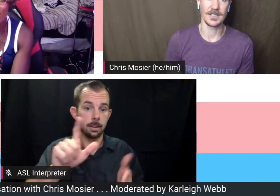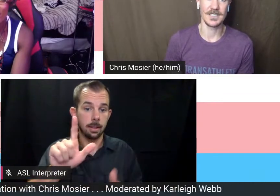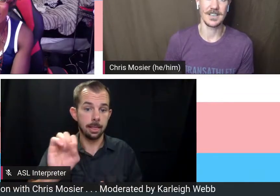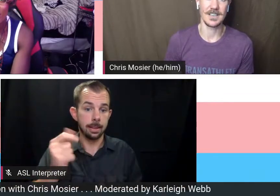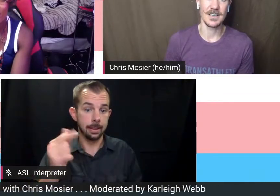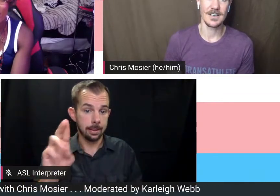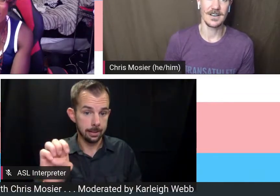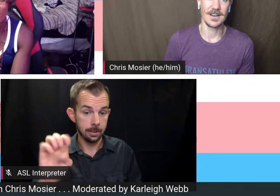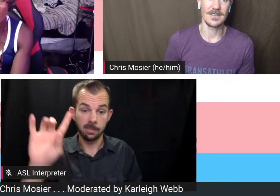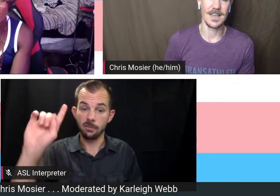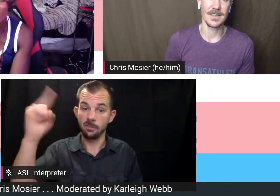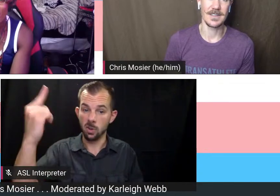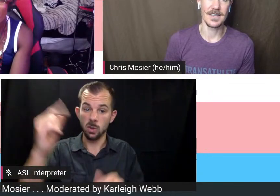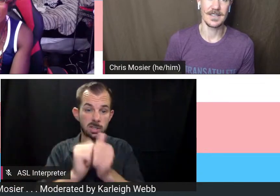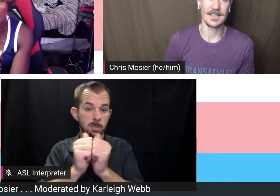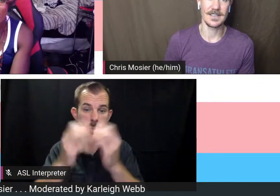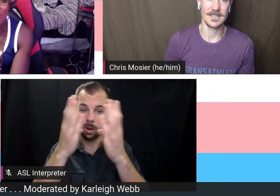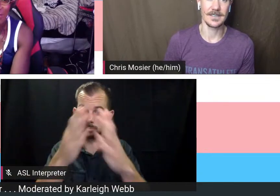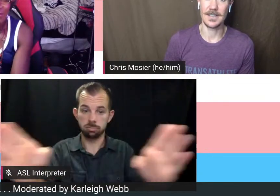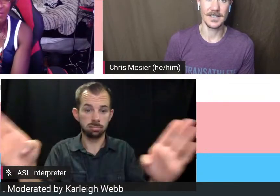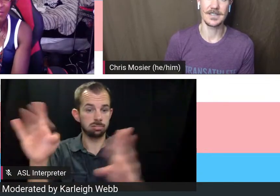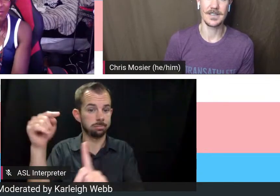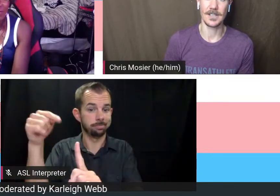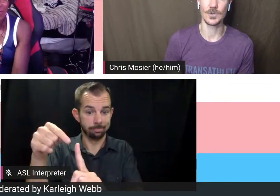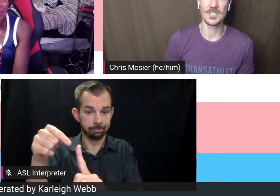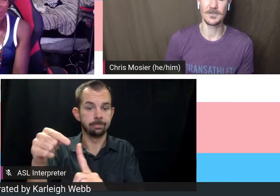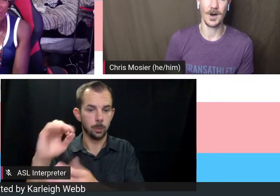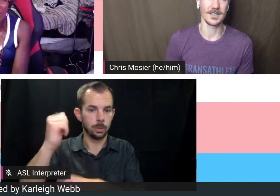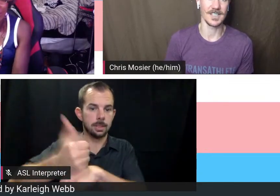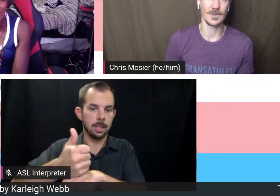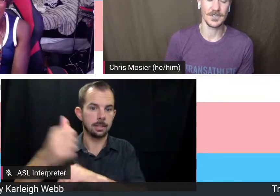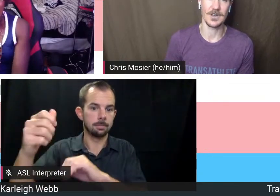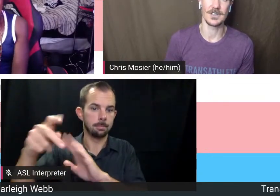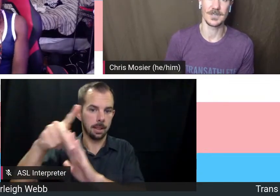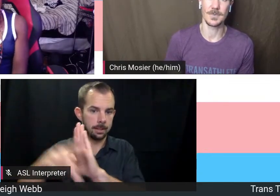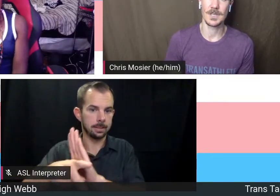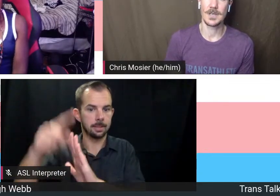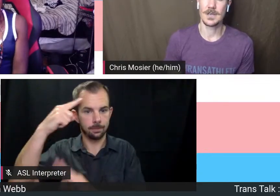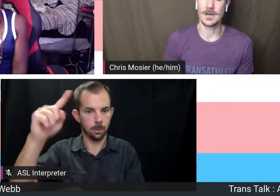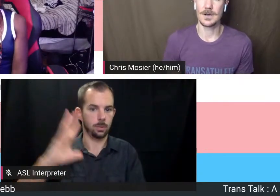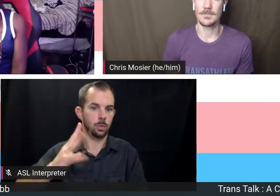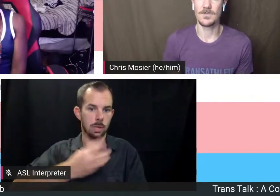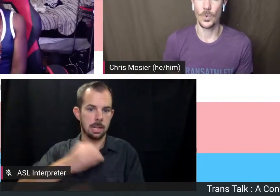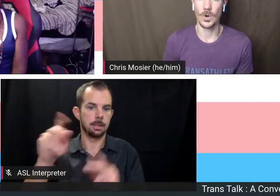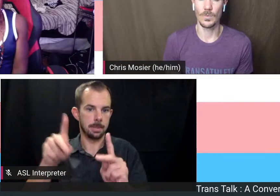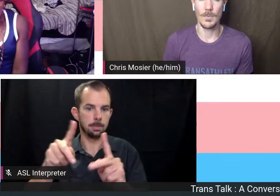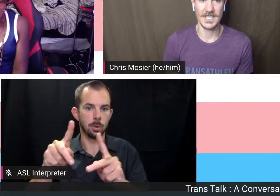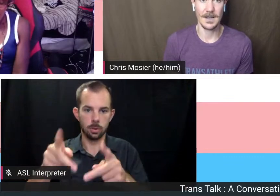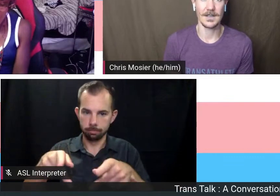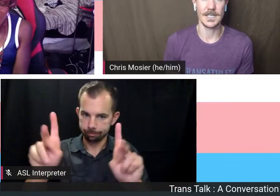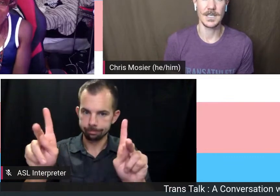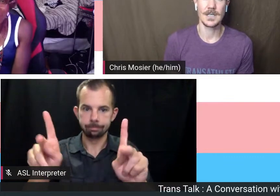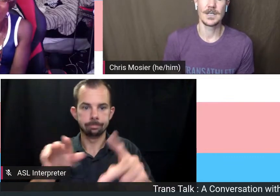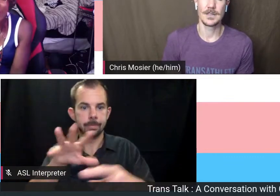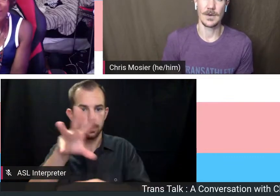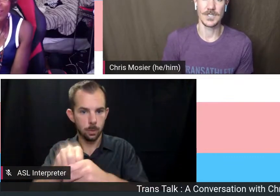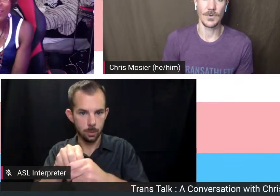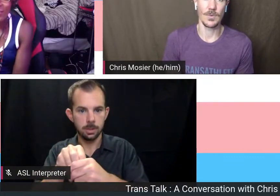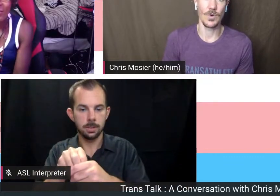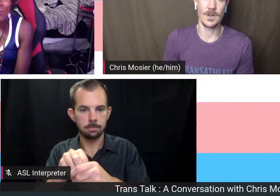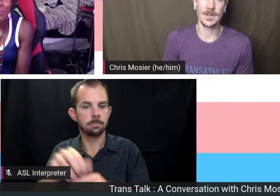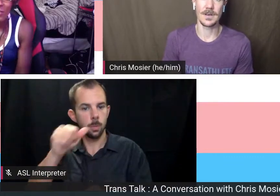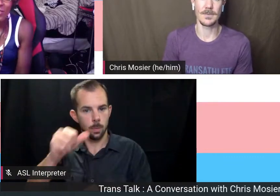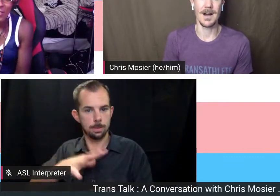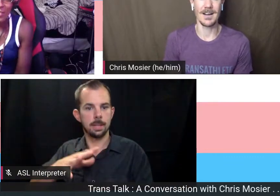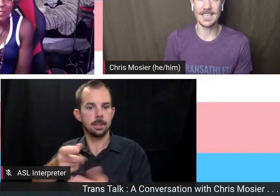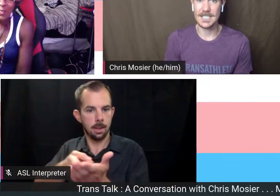trans policy, and it is inclusive policy, which is awesome, for women's hockey. That was a